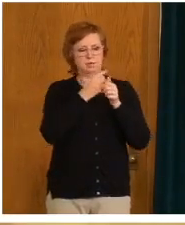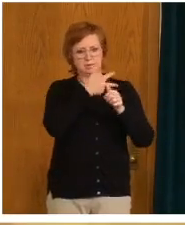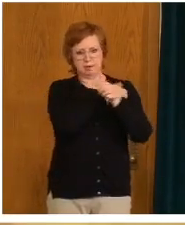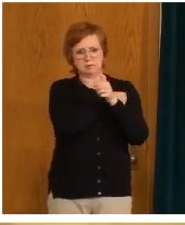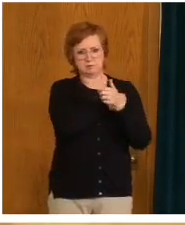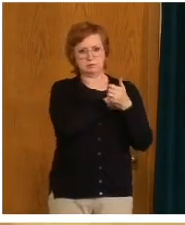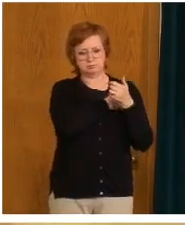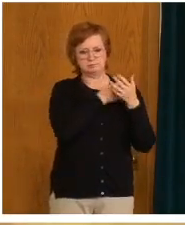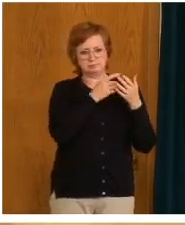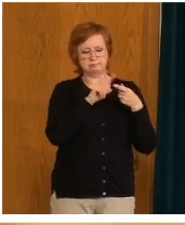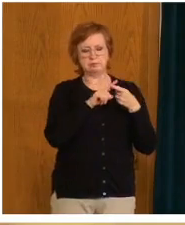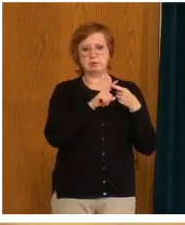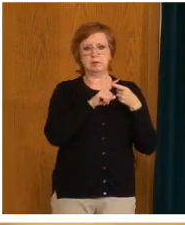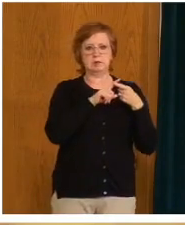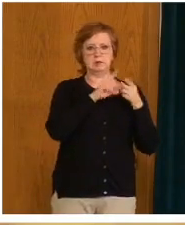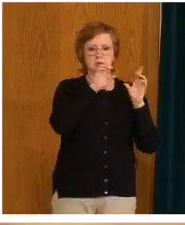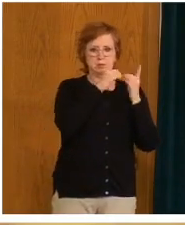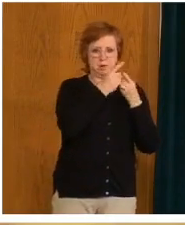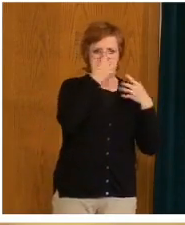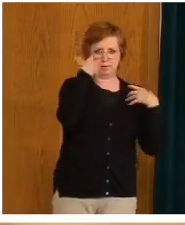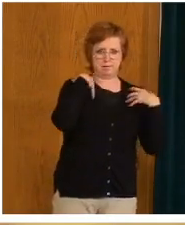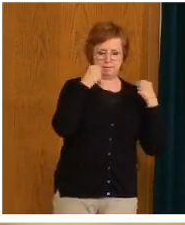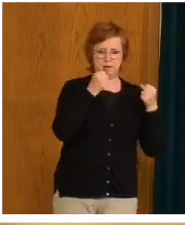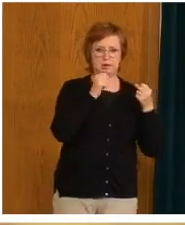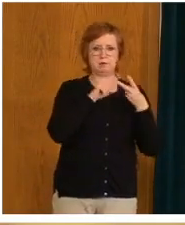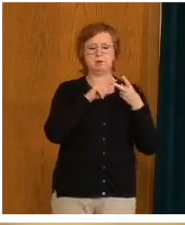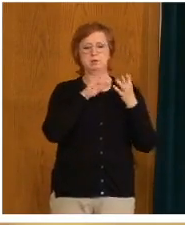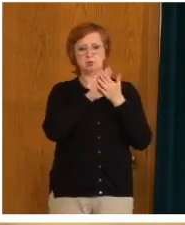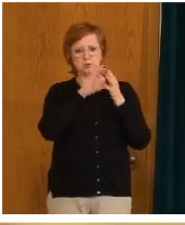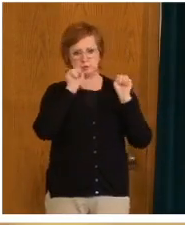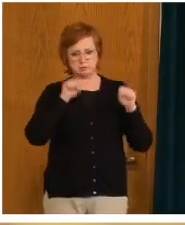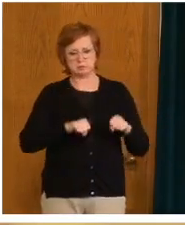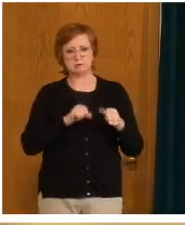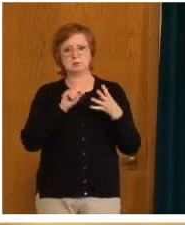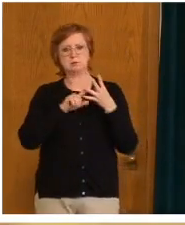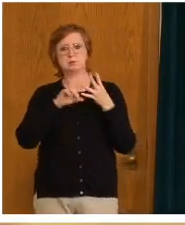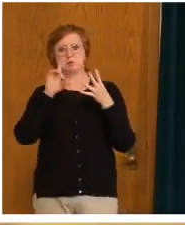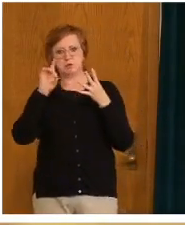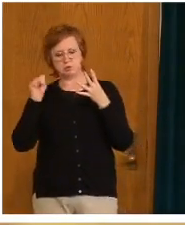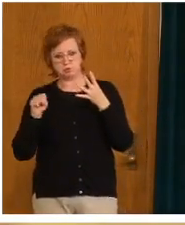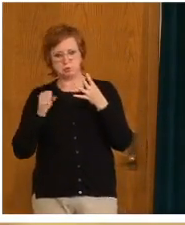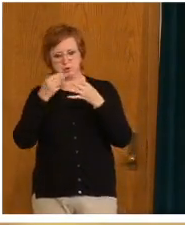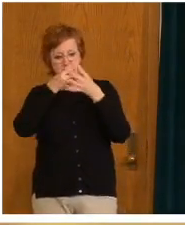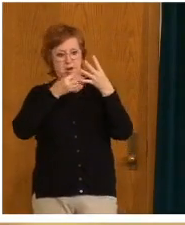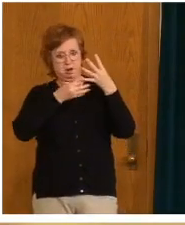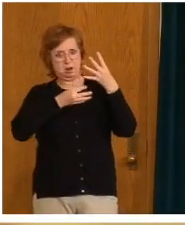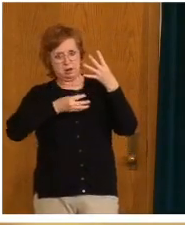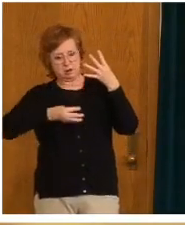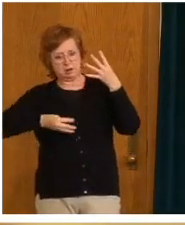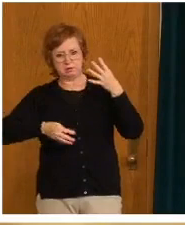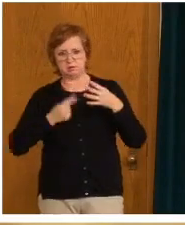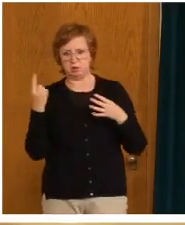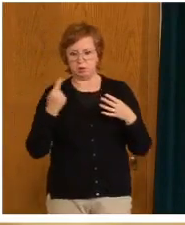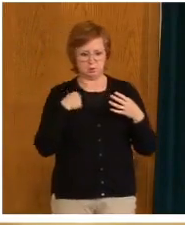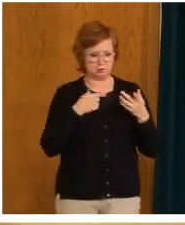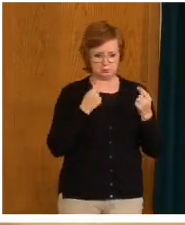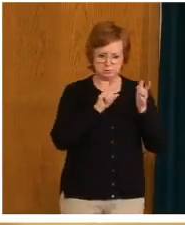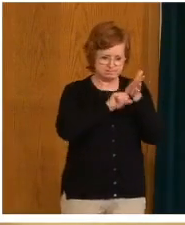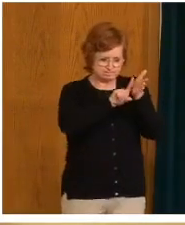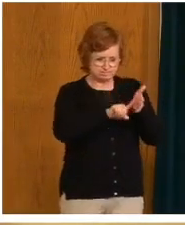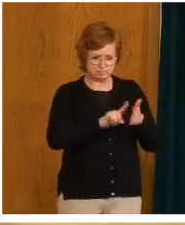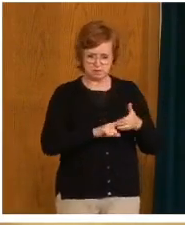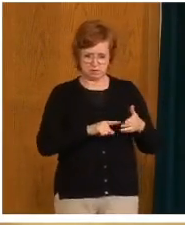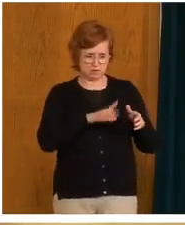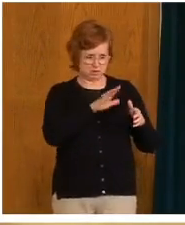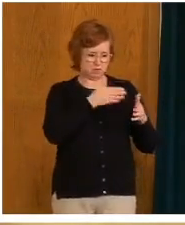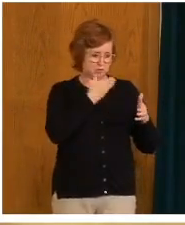part of this conversation, and the education system, our school boards across the province, of constantly looking at what is working and what isn't